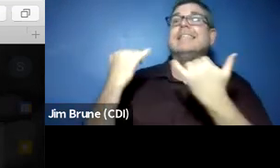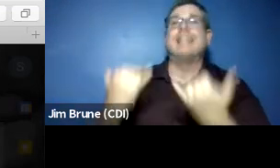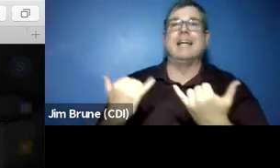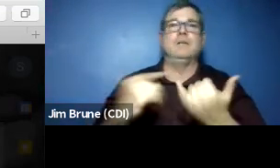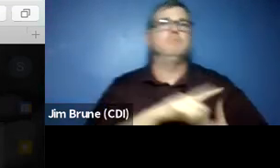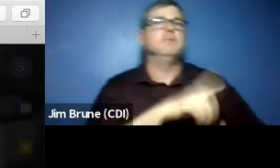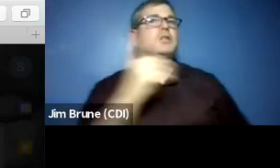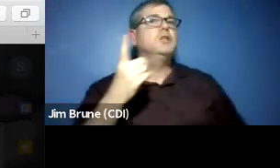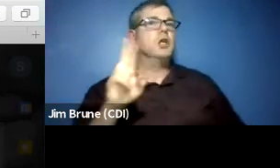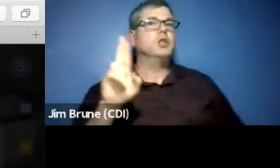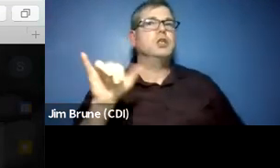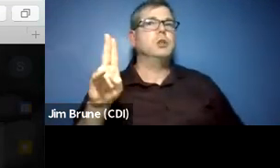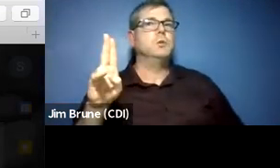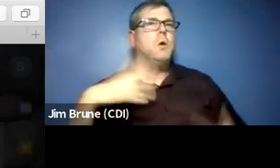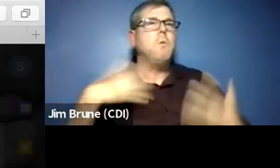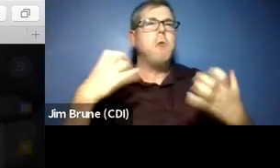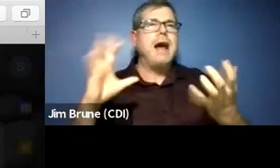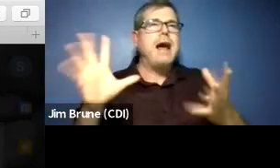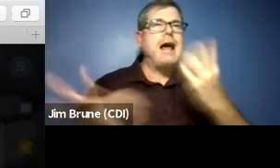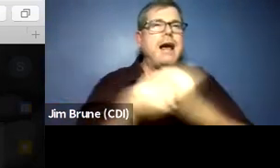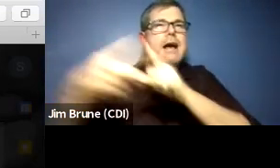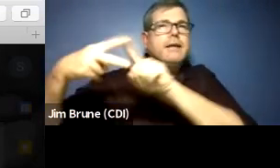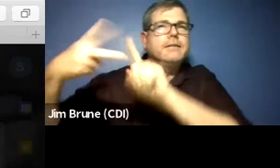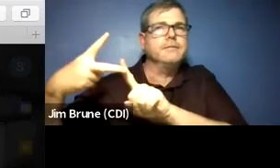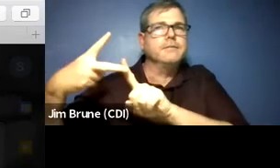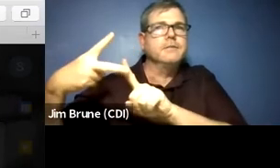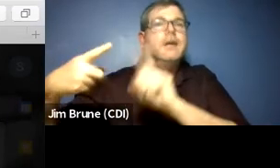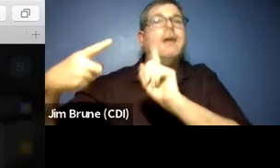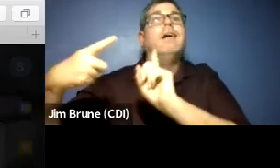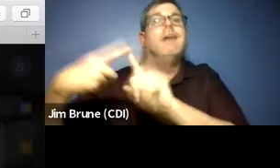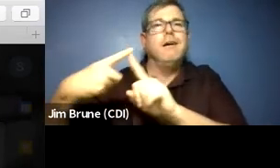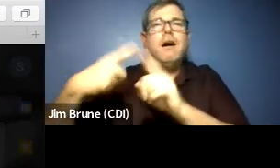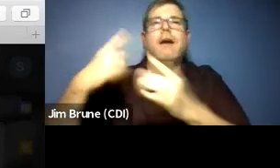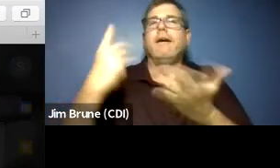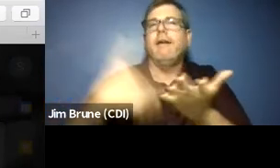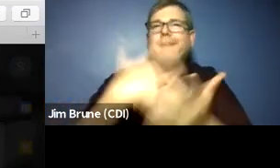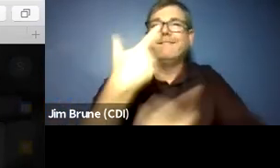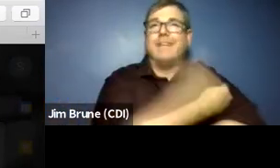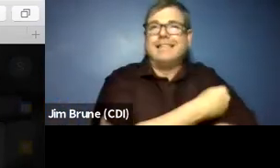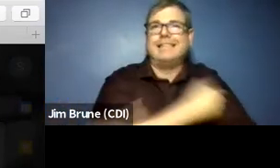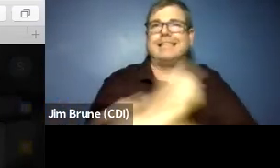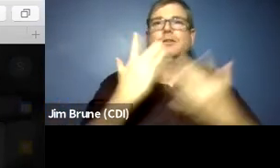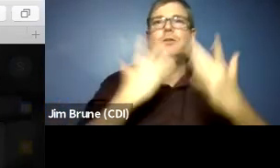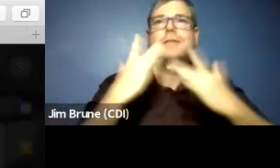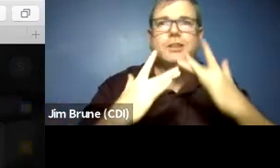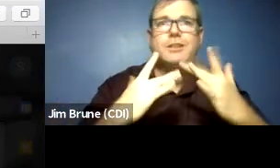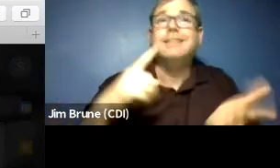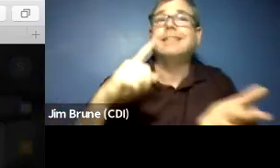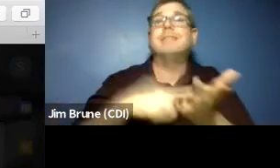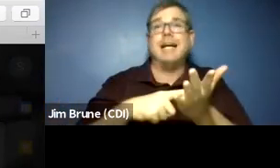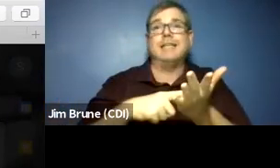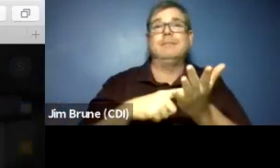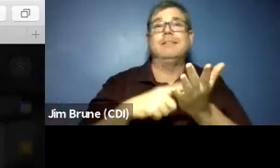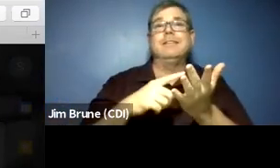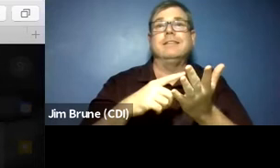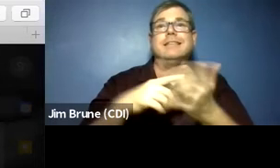is a vaccine shortage that will take a little while to get through. So at